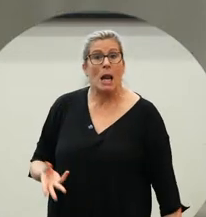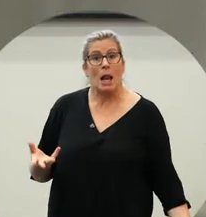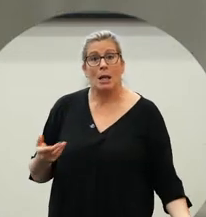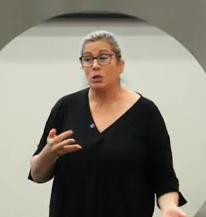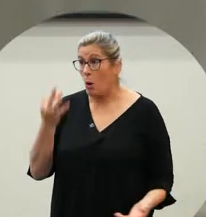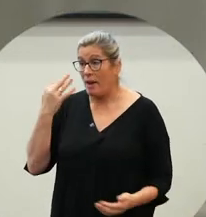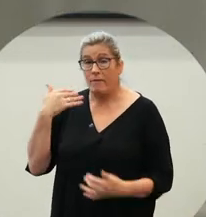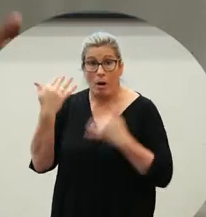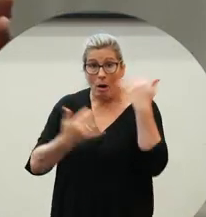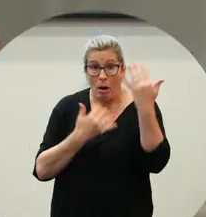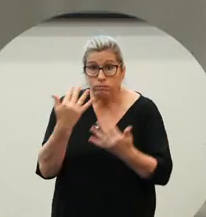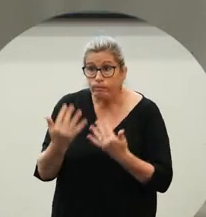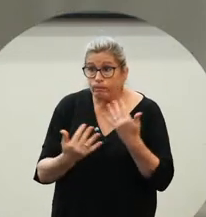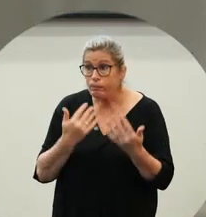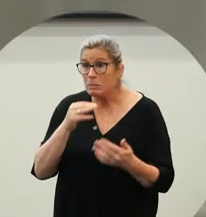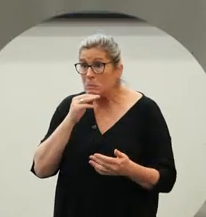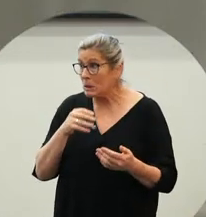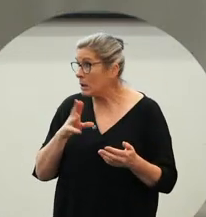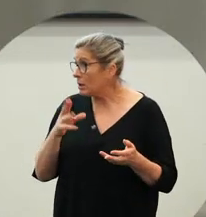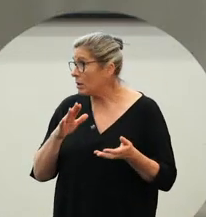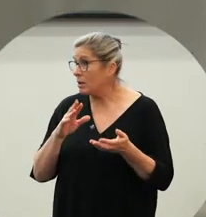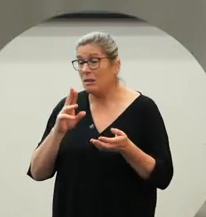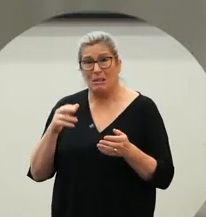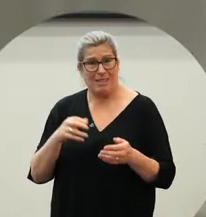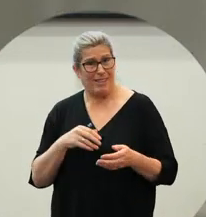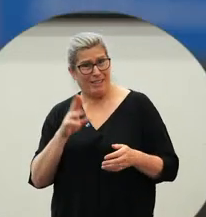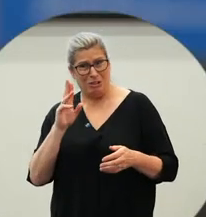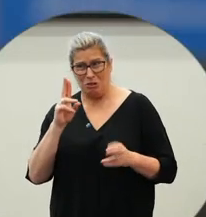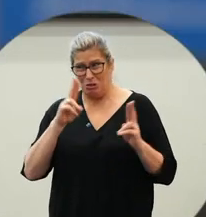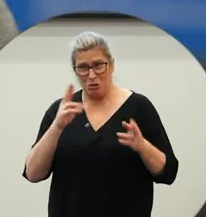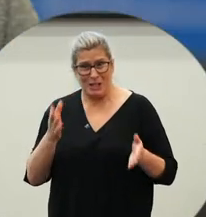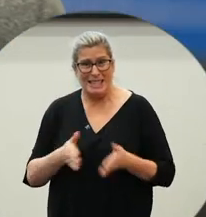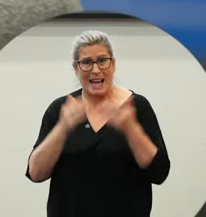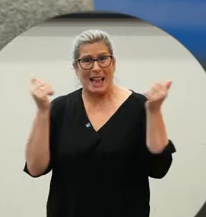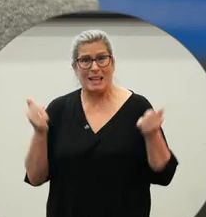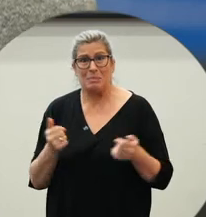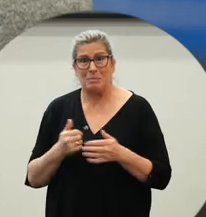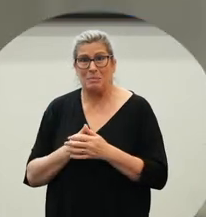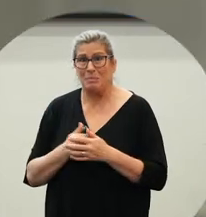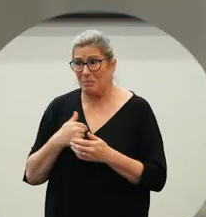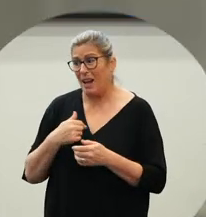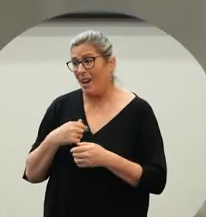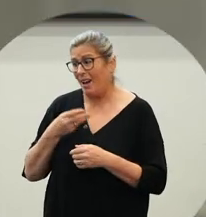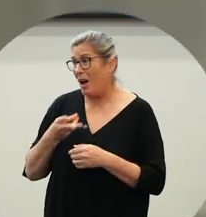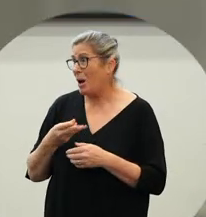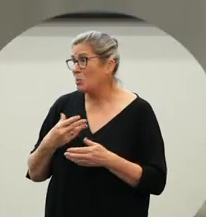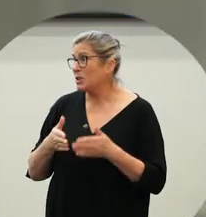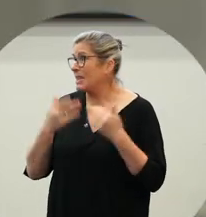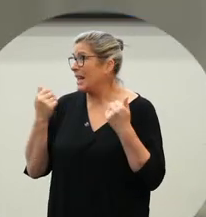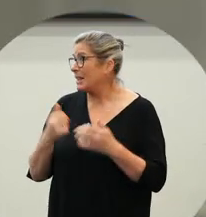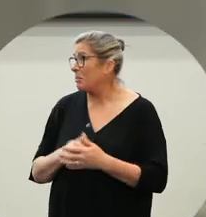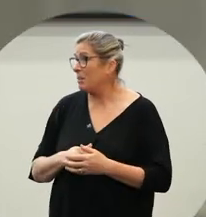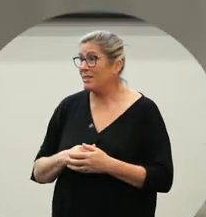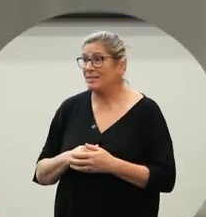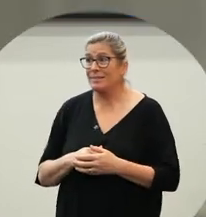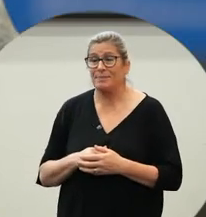your collateral is gone. I mean, exactly. At the very least, you sell them. Yeah, exactly. Surely. Yeah. Sorry to appear like a criminal mastermind here,